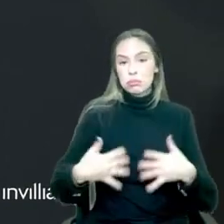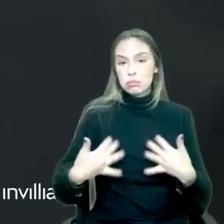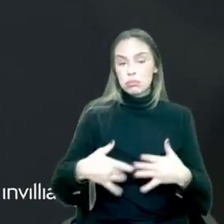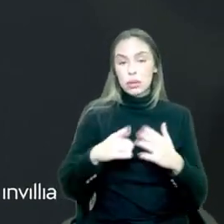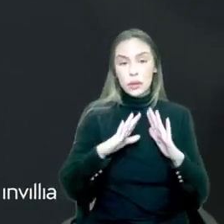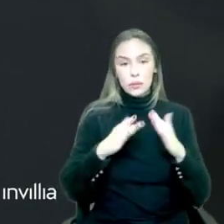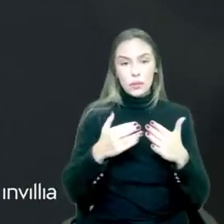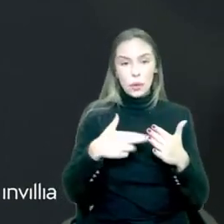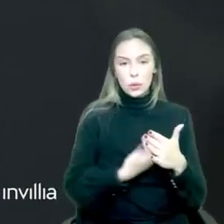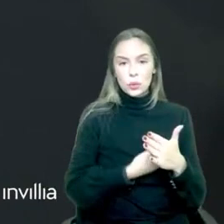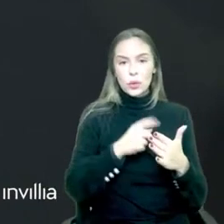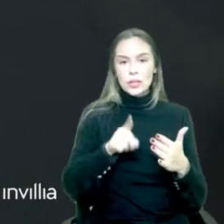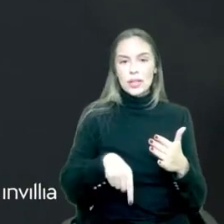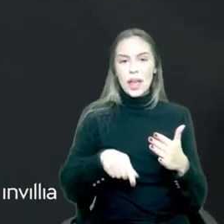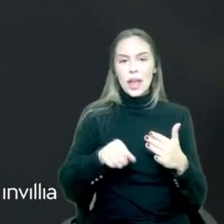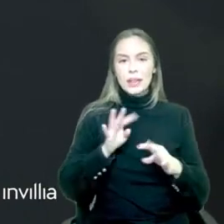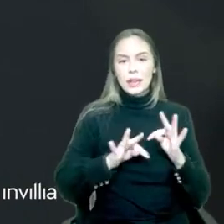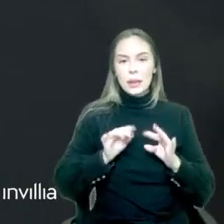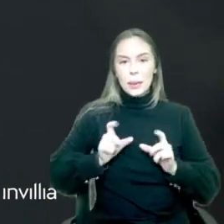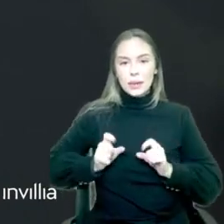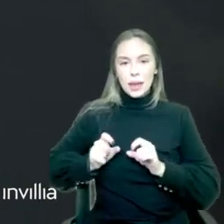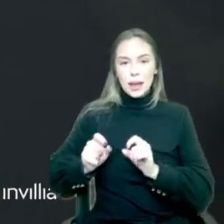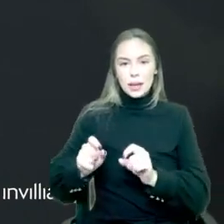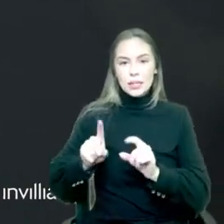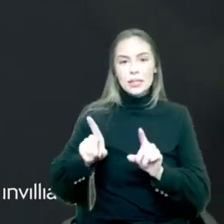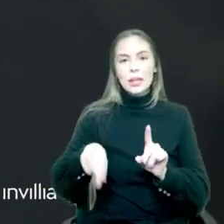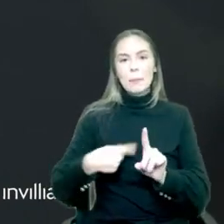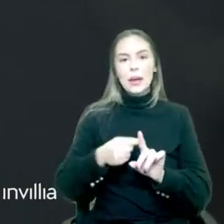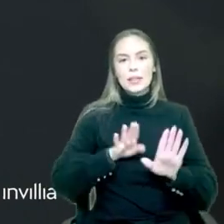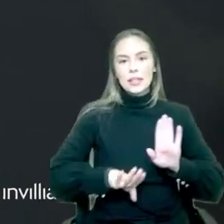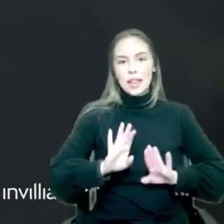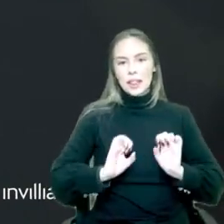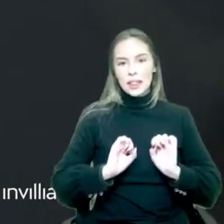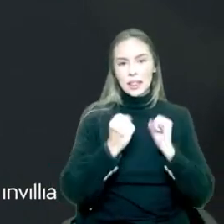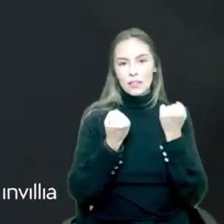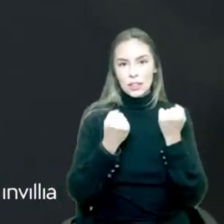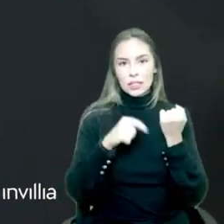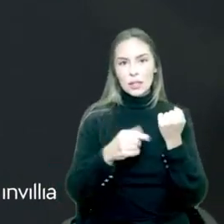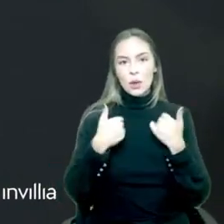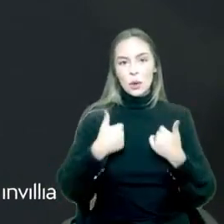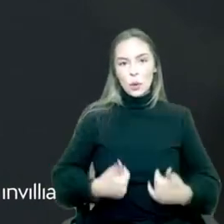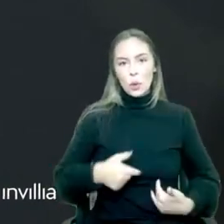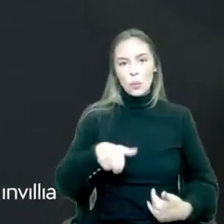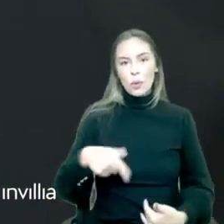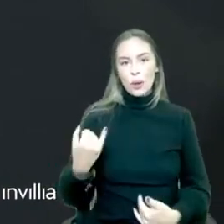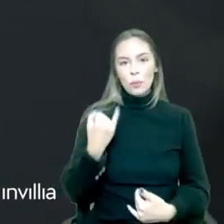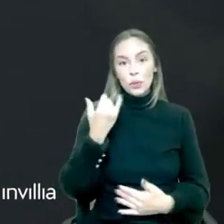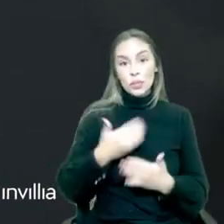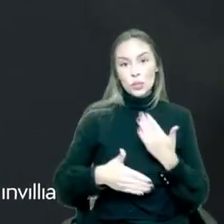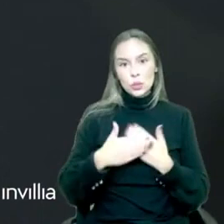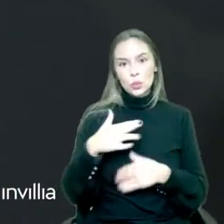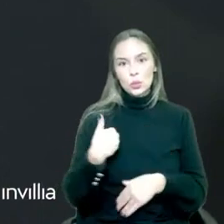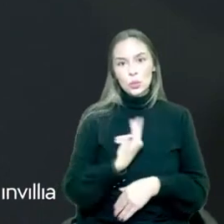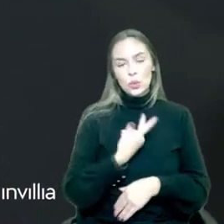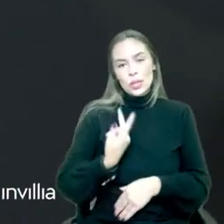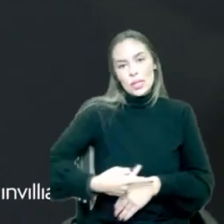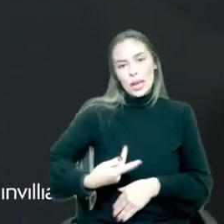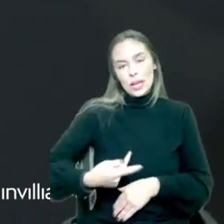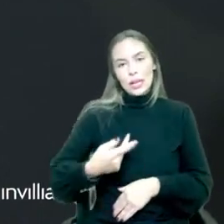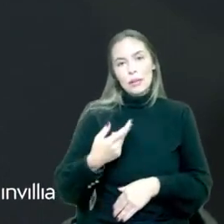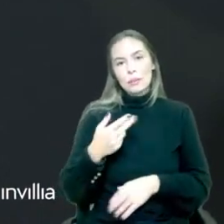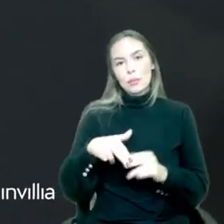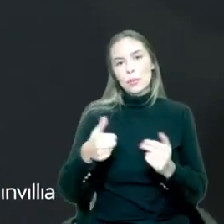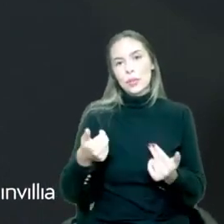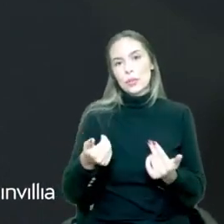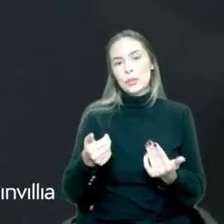and immunology, so things that are very important for everybody here. I'm pretty sure that everybody here at least know one person